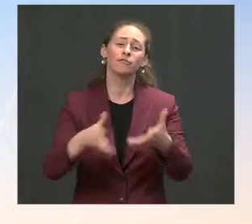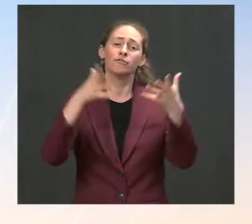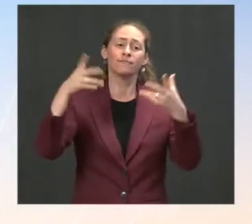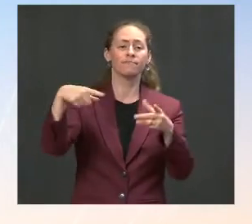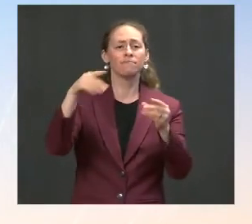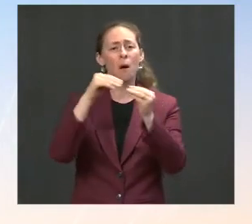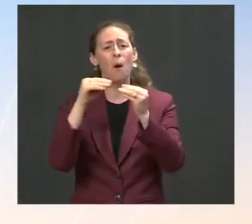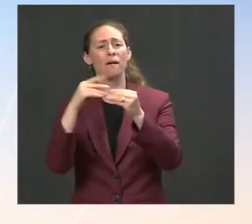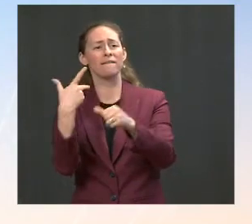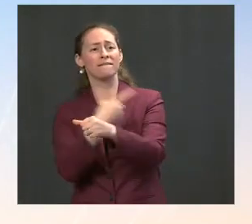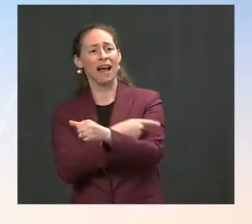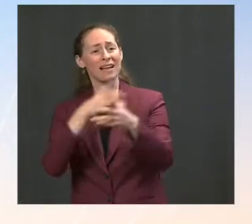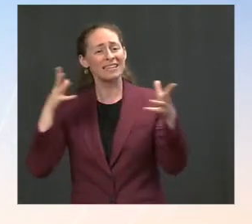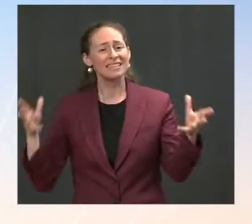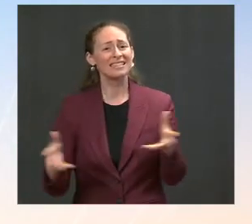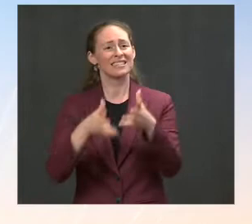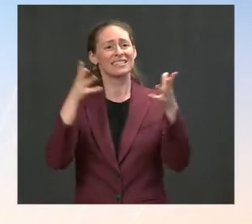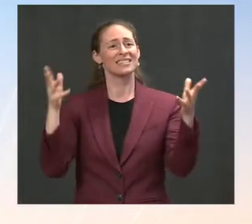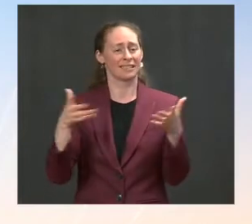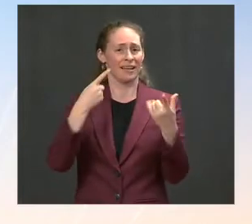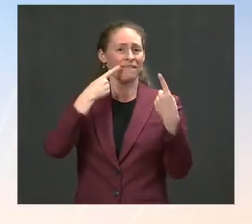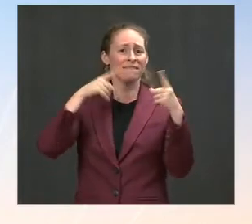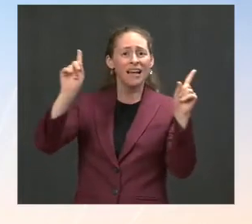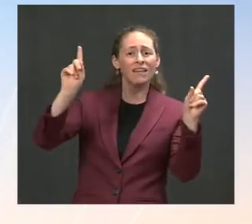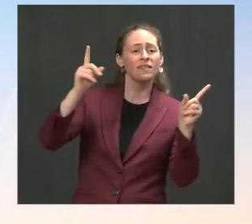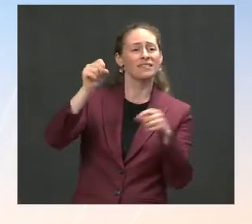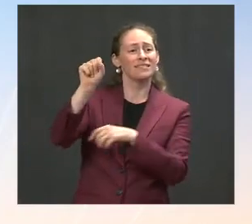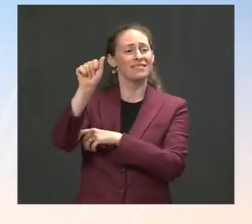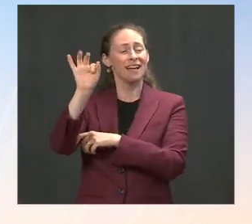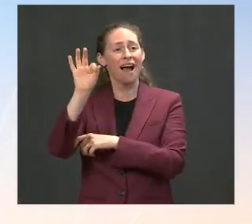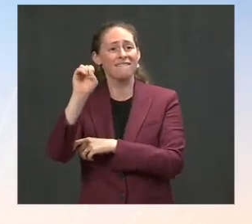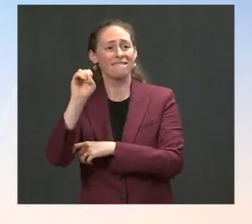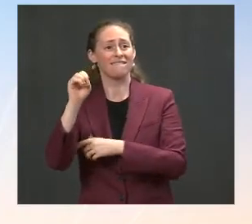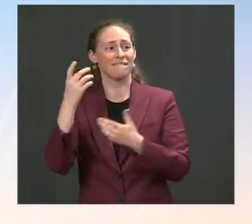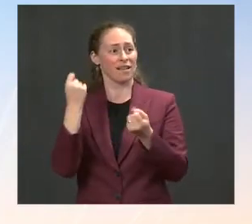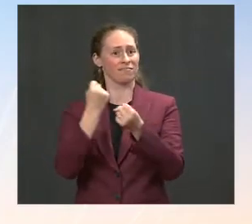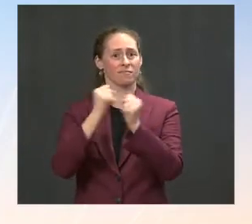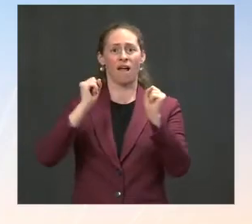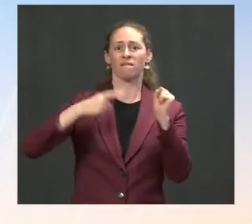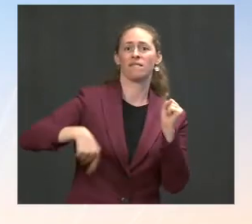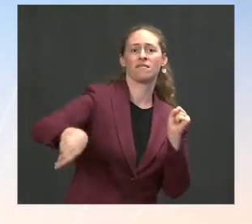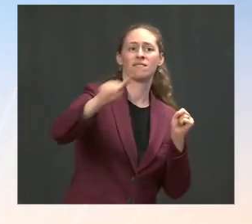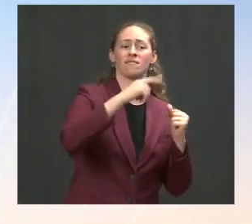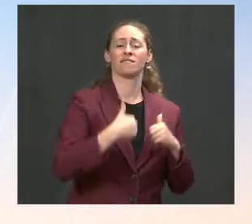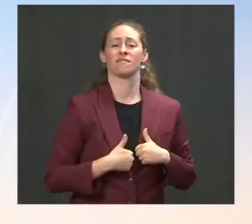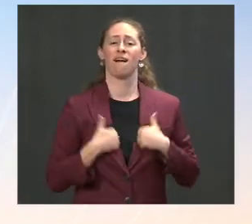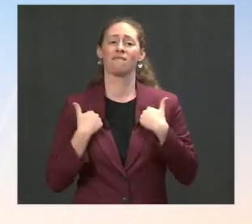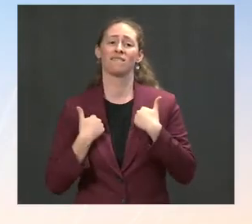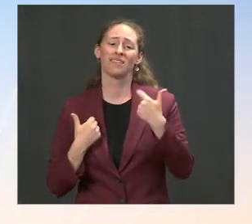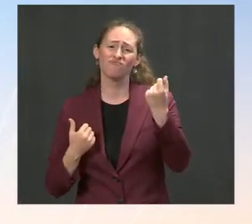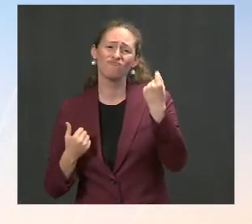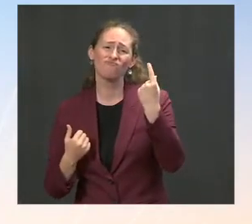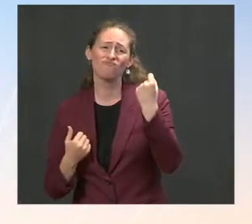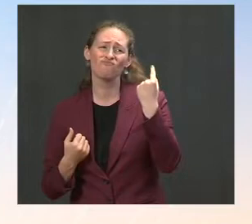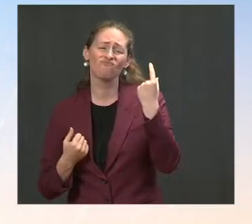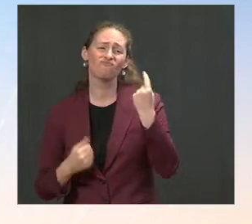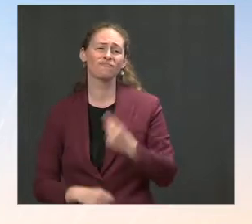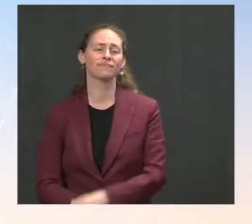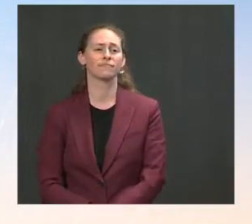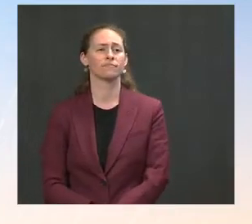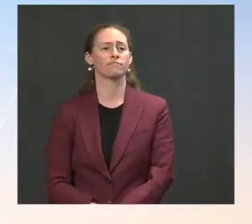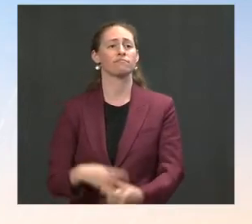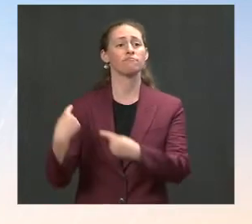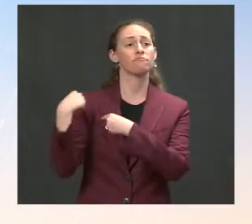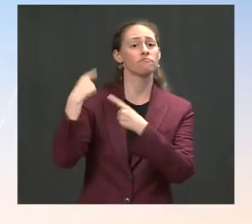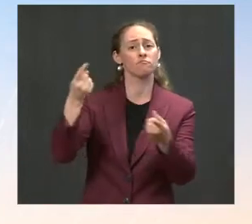the efficacy of the virus, save people in their communities. What our role is, and what we are going to continue to do, is make the vaccine available.